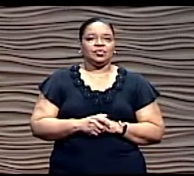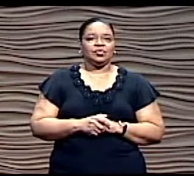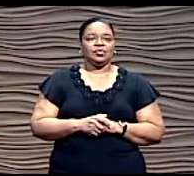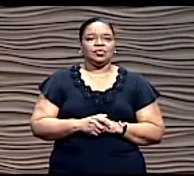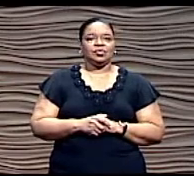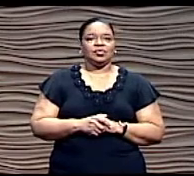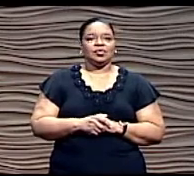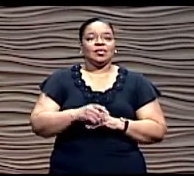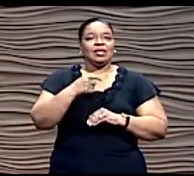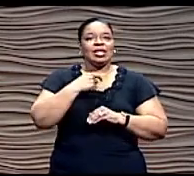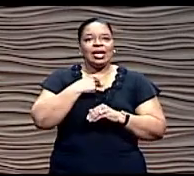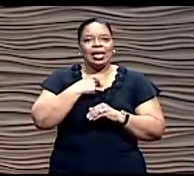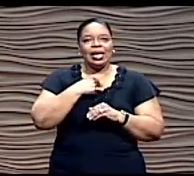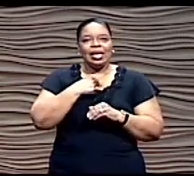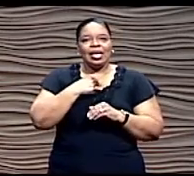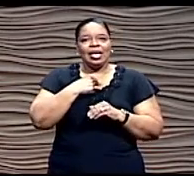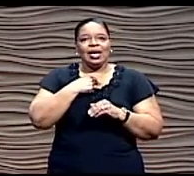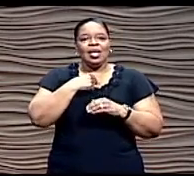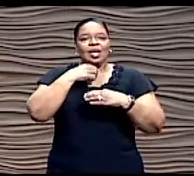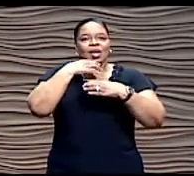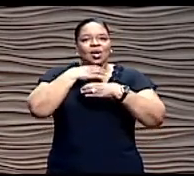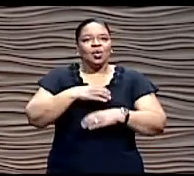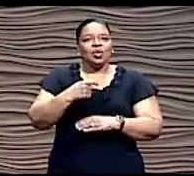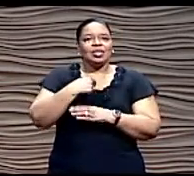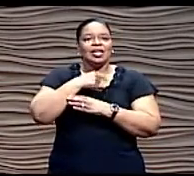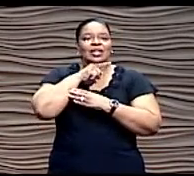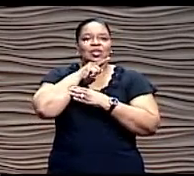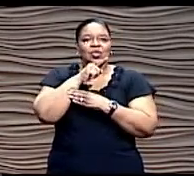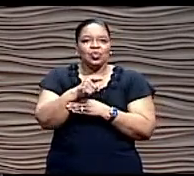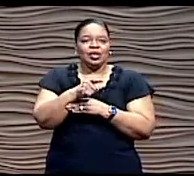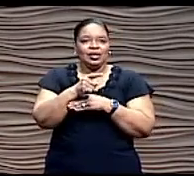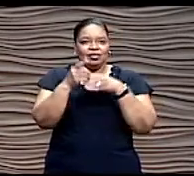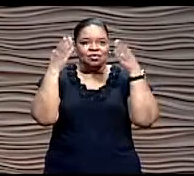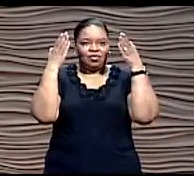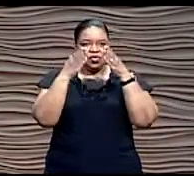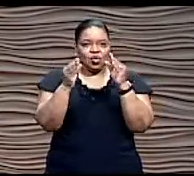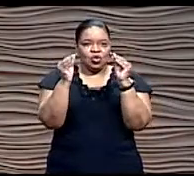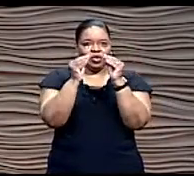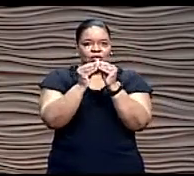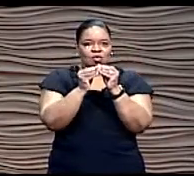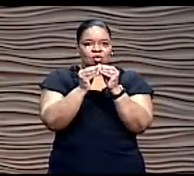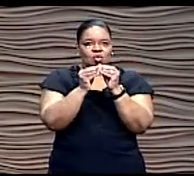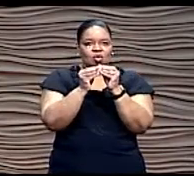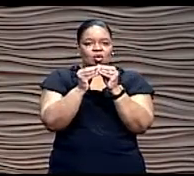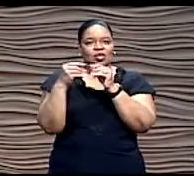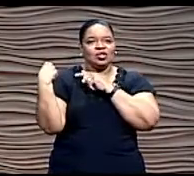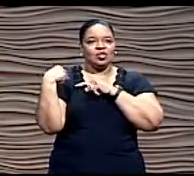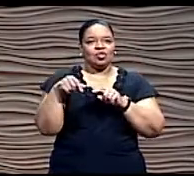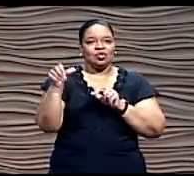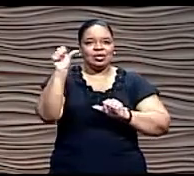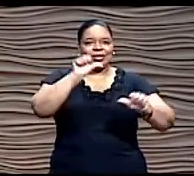I wish that I had paid stricter attention in science to